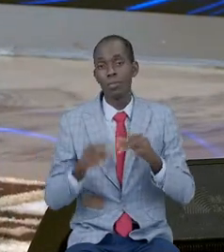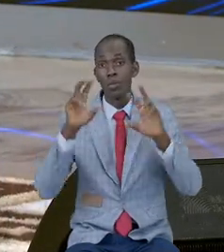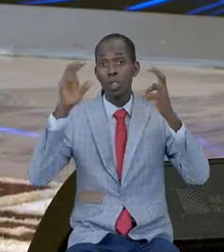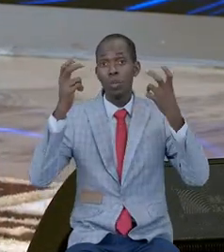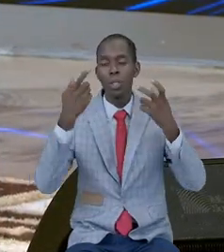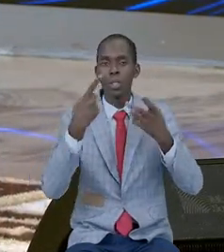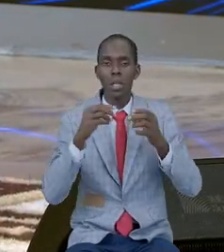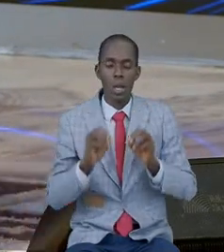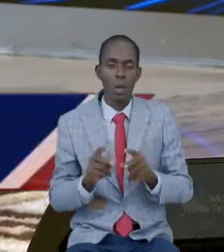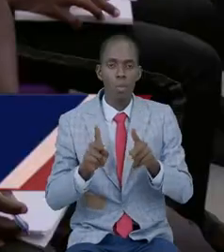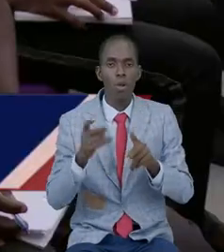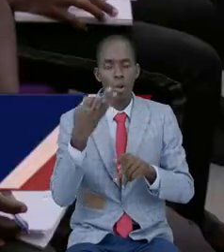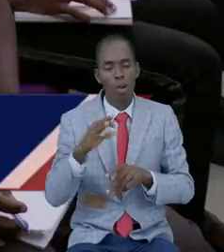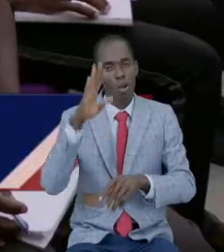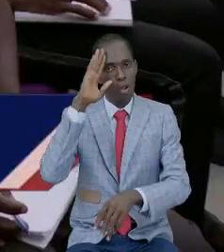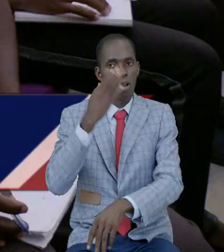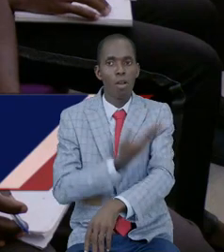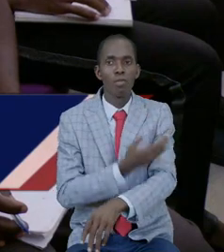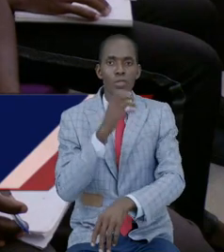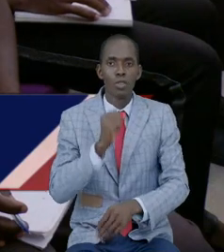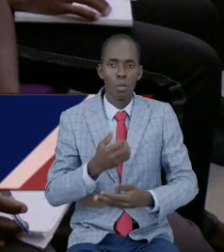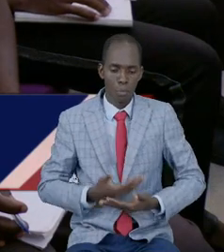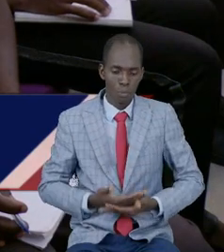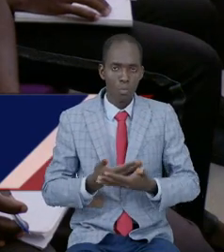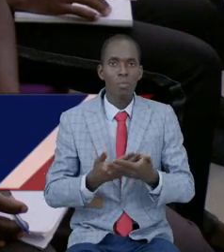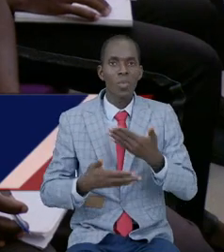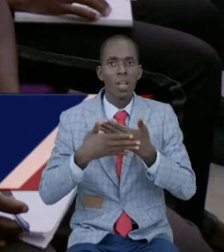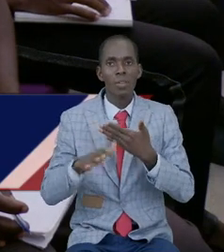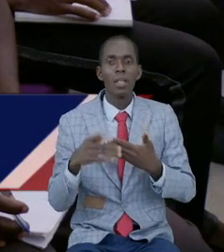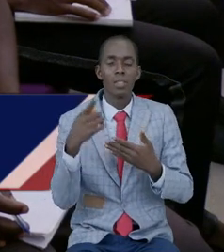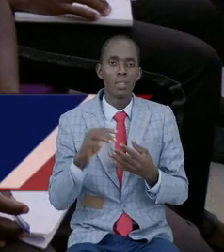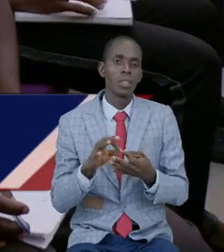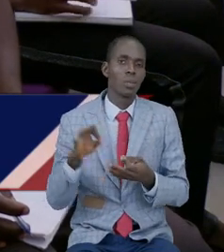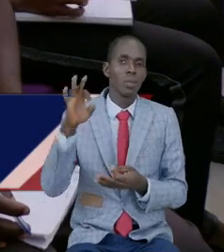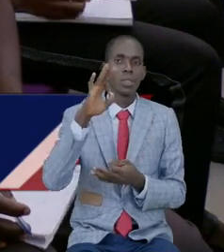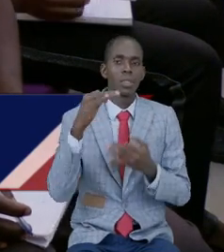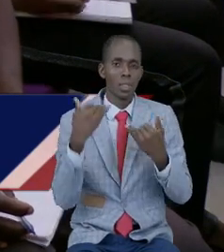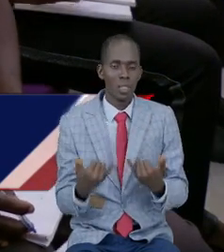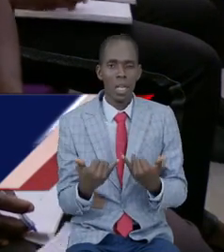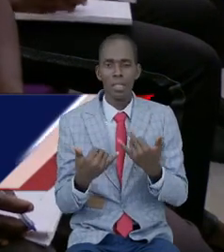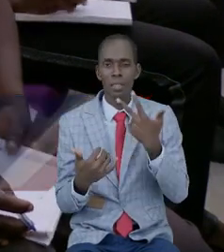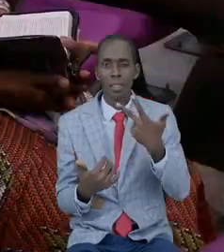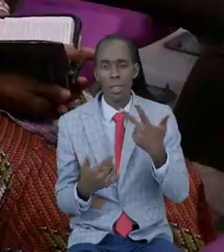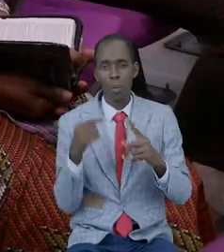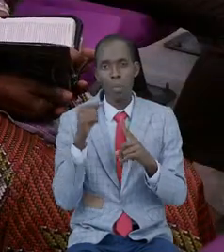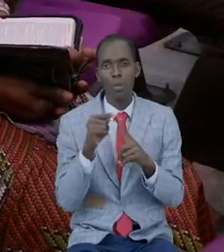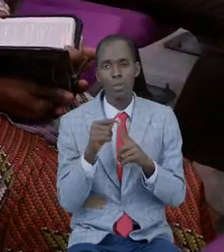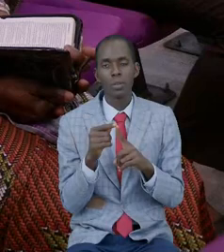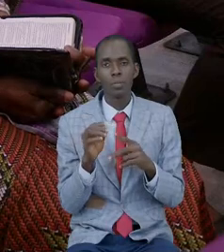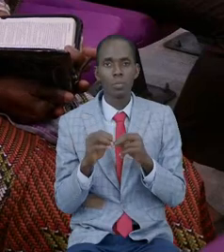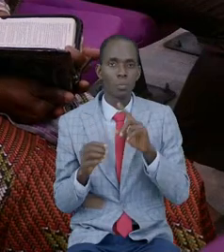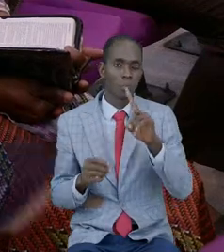songs born after the spirit three things we're looking at here number one the